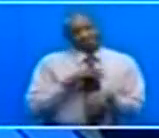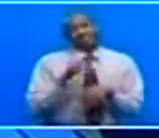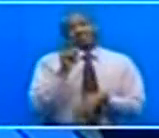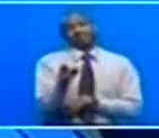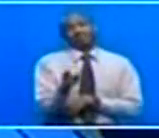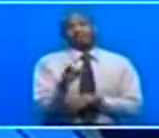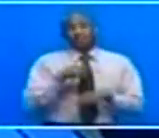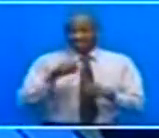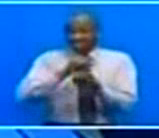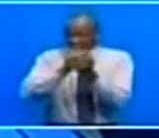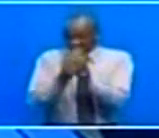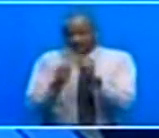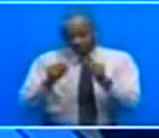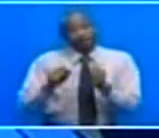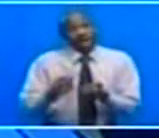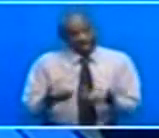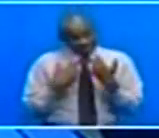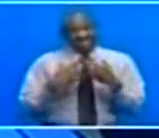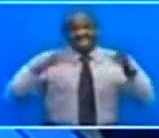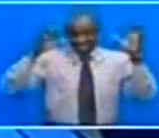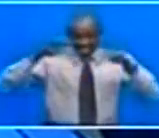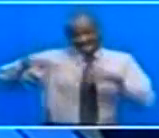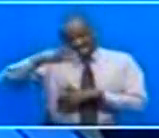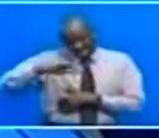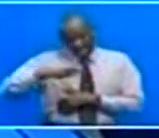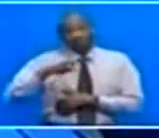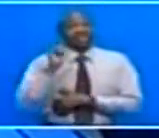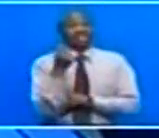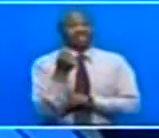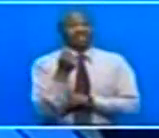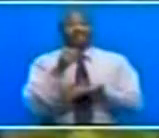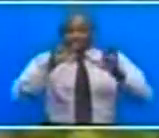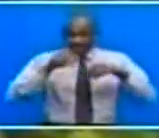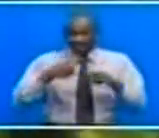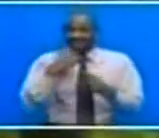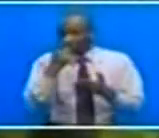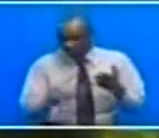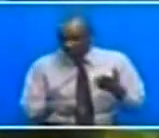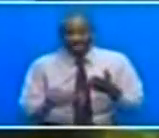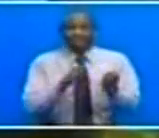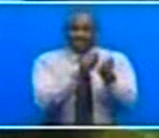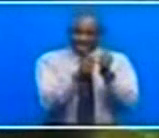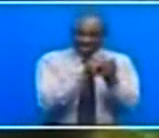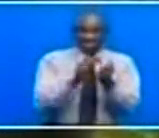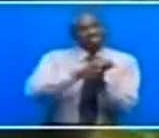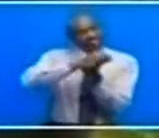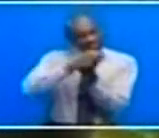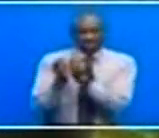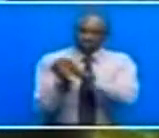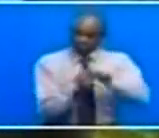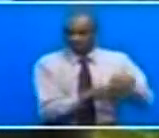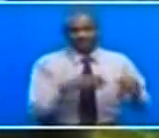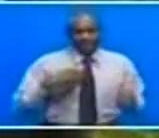However, change is sweeping the traditional grain basket region of Kenya as farmers diversify from maize to tissue culture